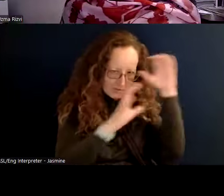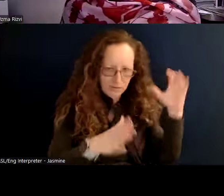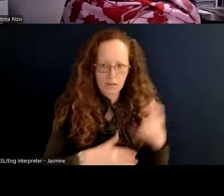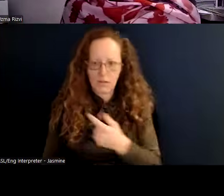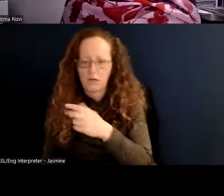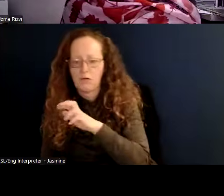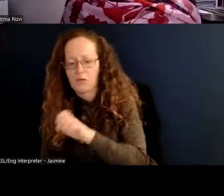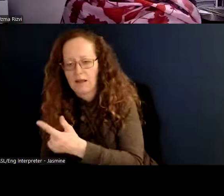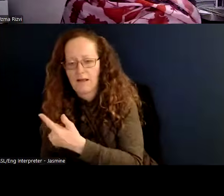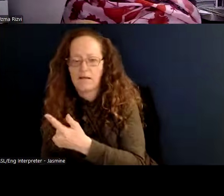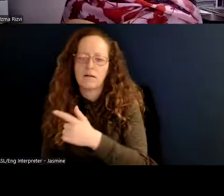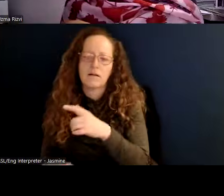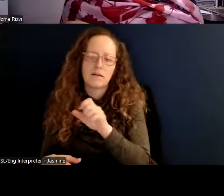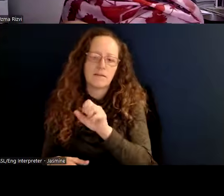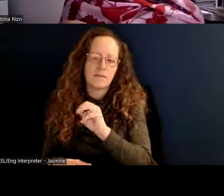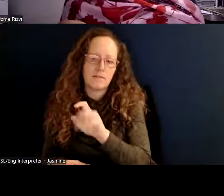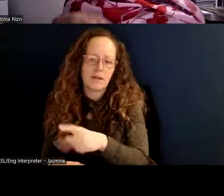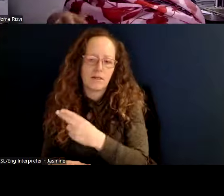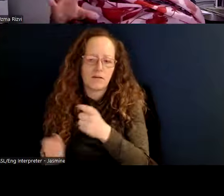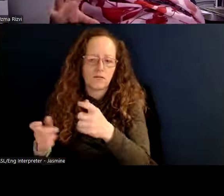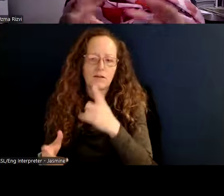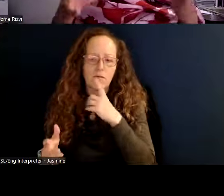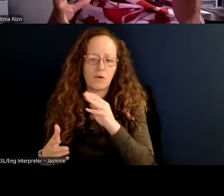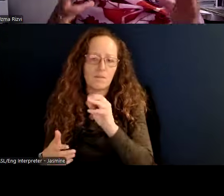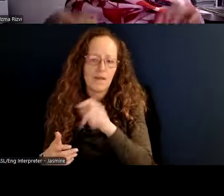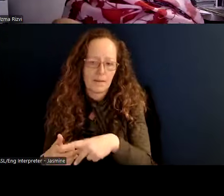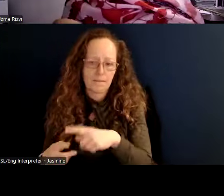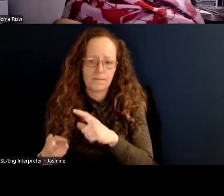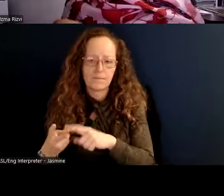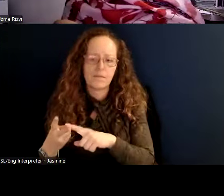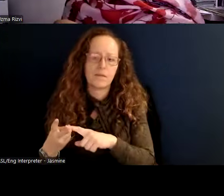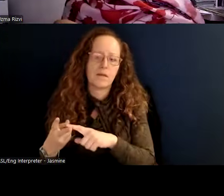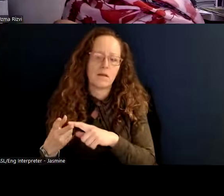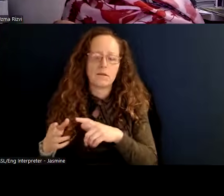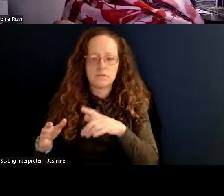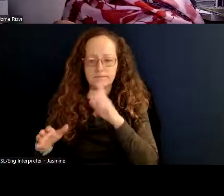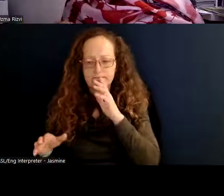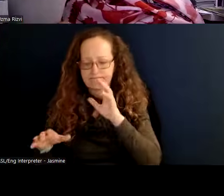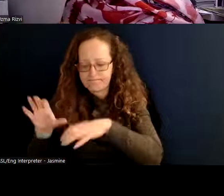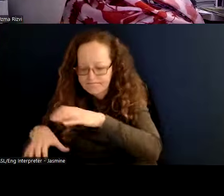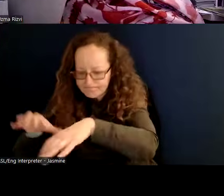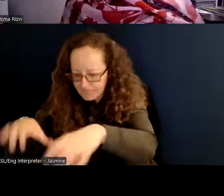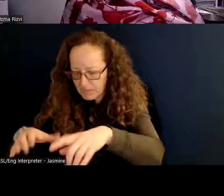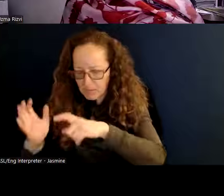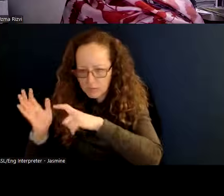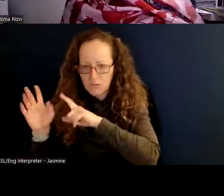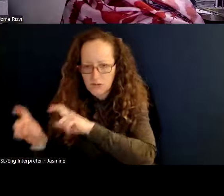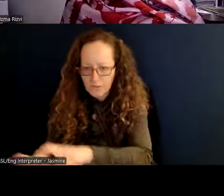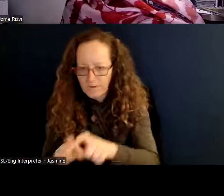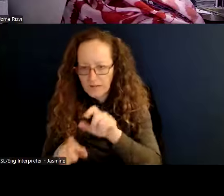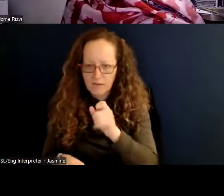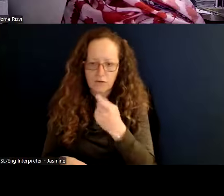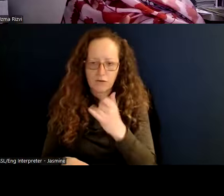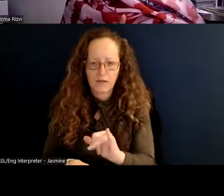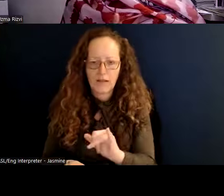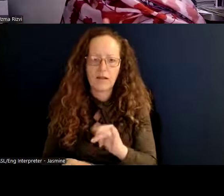mapping, digital cartography, and survey. One of our projects, the main project that we're working on right now, is the 3rd millennium BCE archaeological site